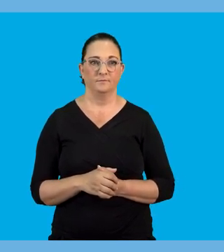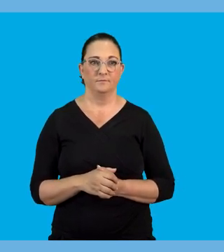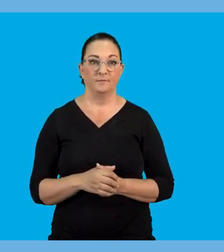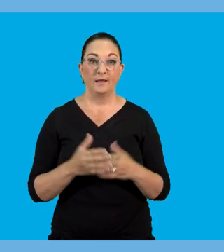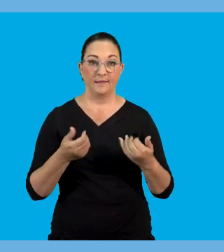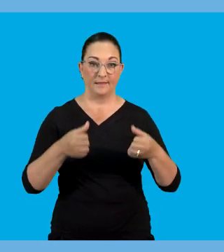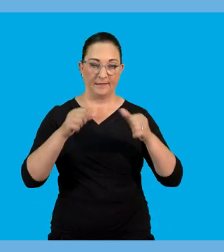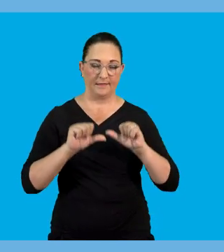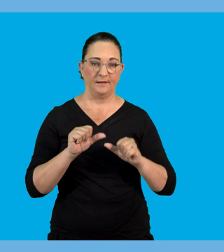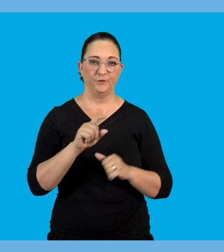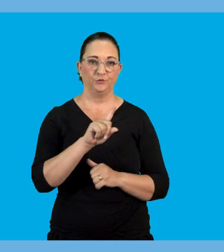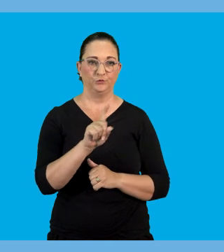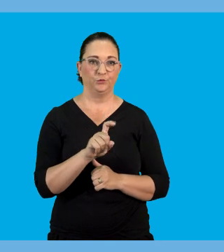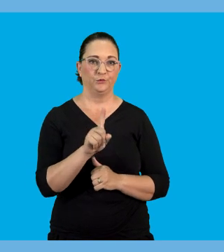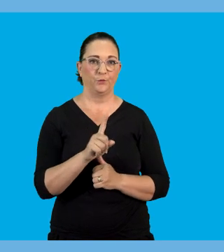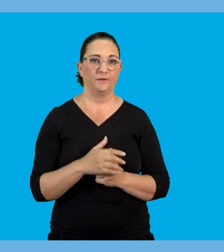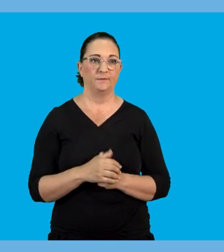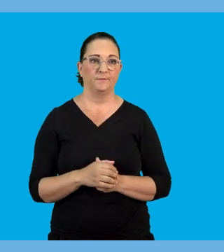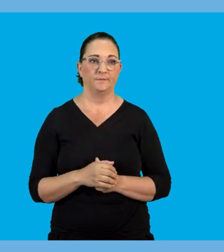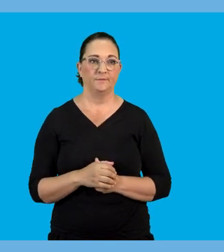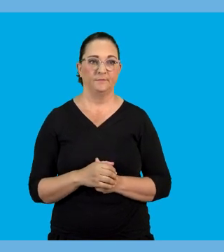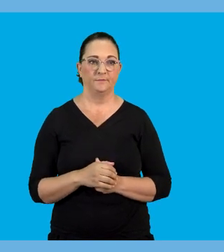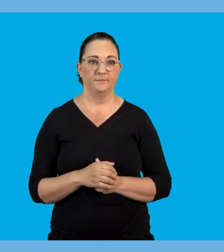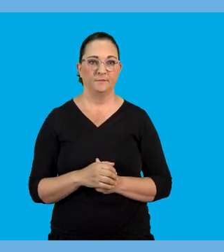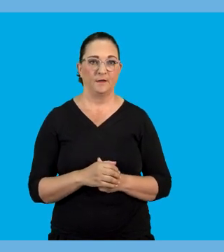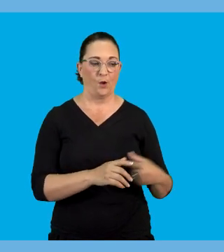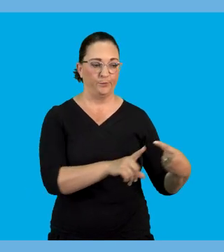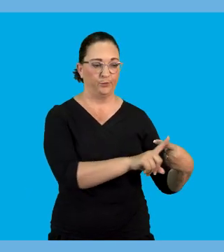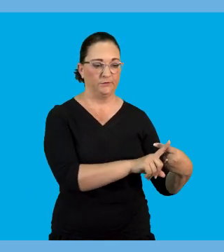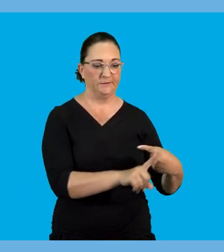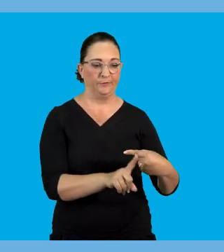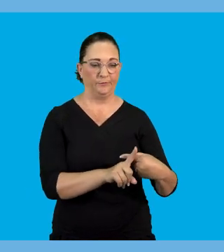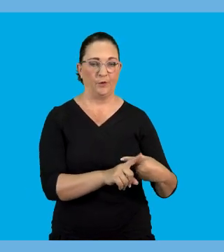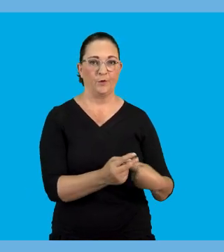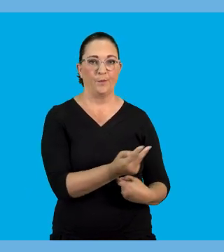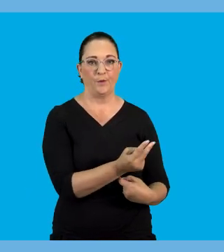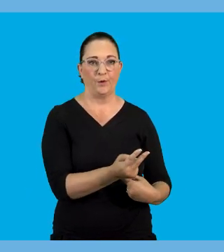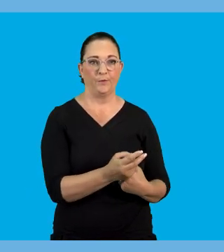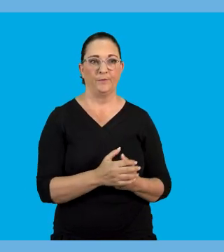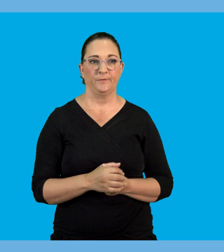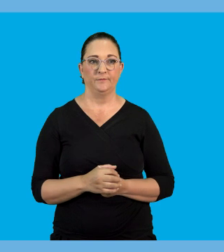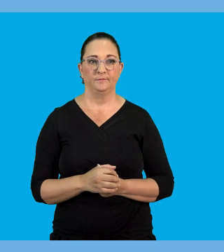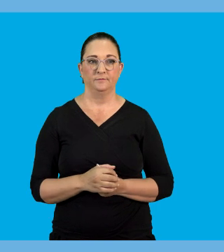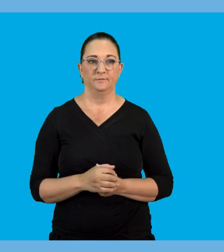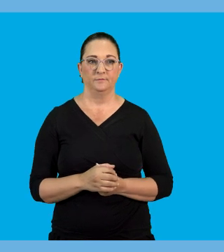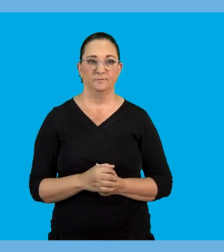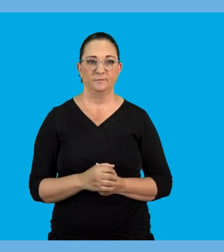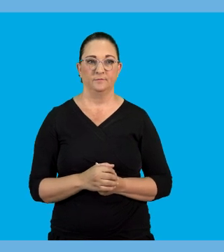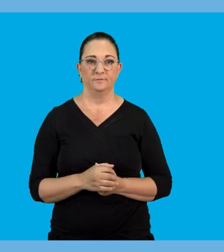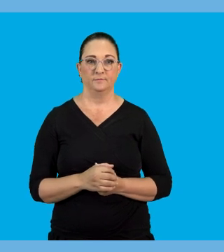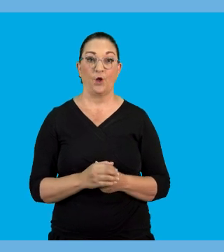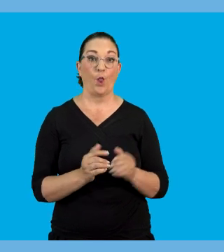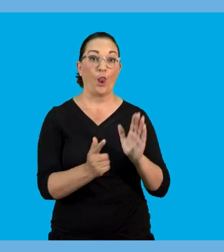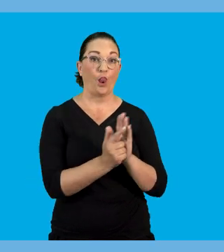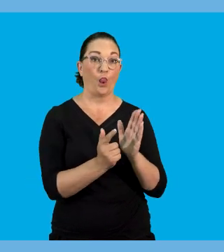attract. Now our next spheres that we have here, they are both positively charged. Them being both positively